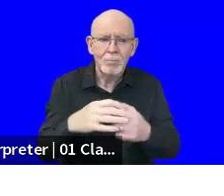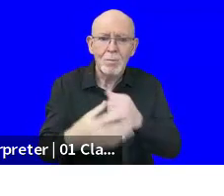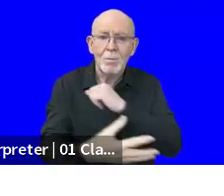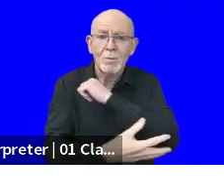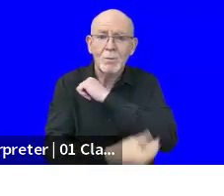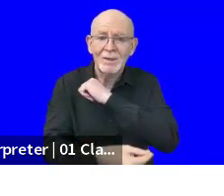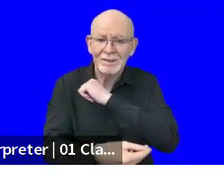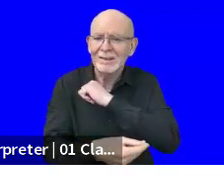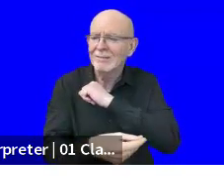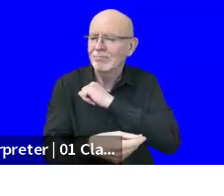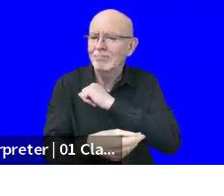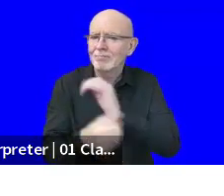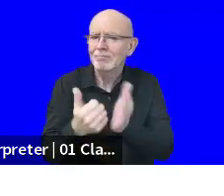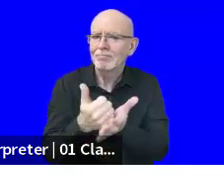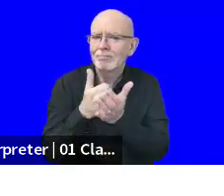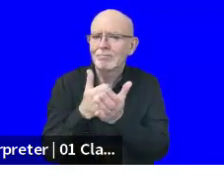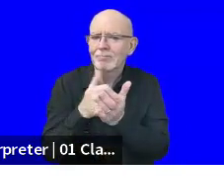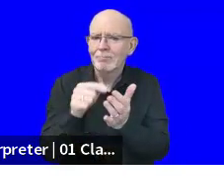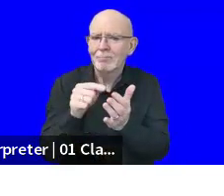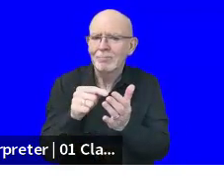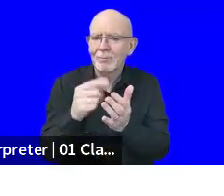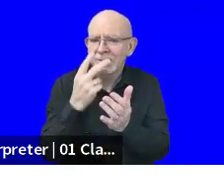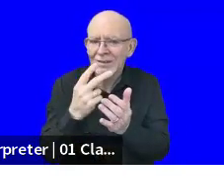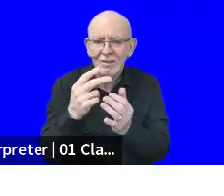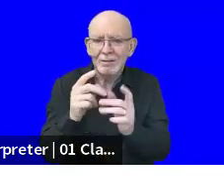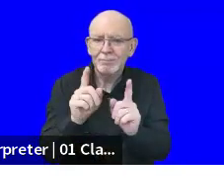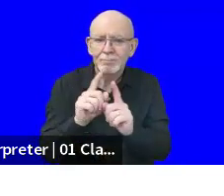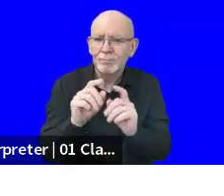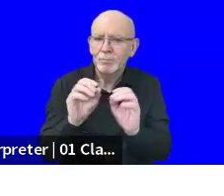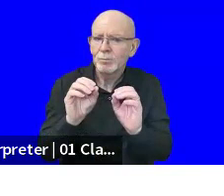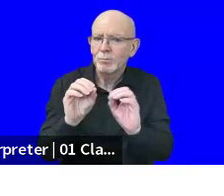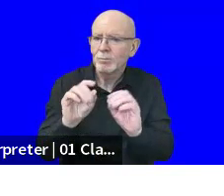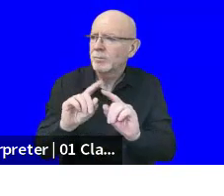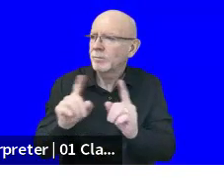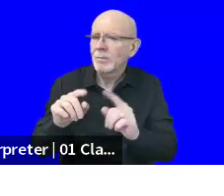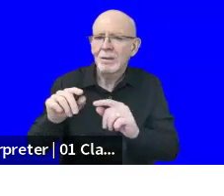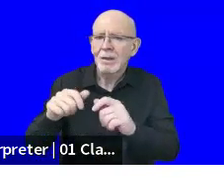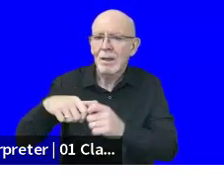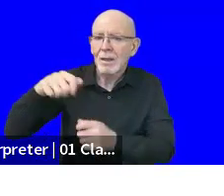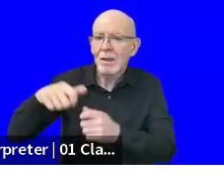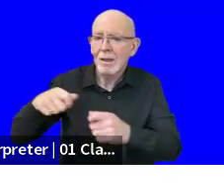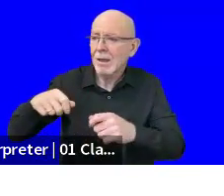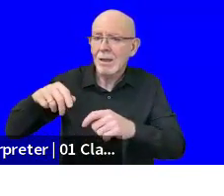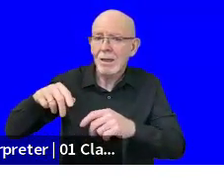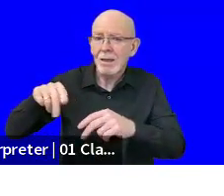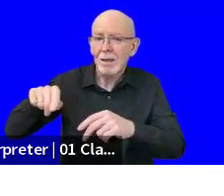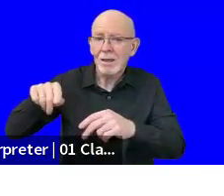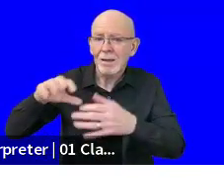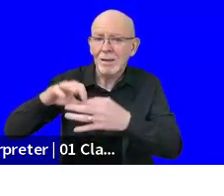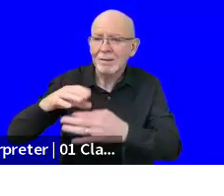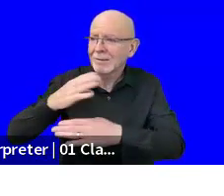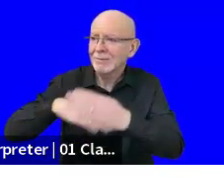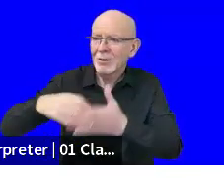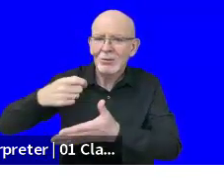tends to be an underestimate because it's primarily based on, exclusively based on what people spend.